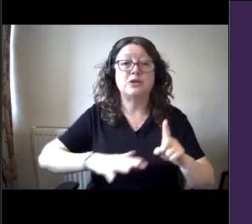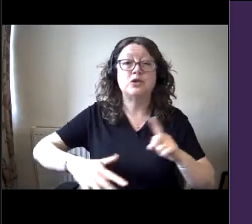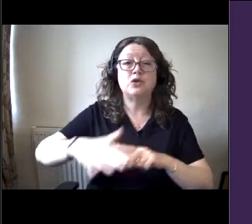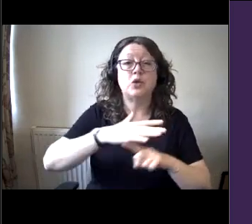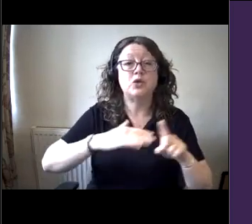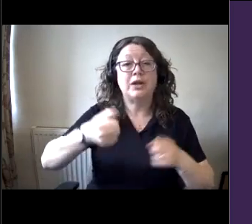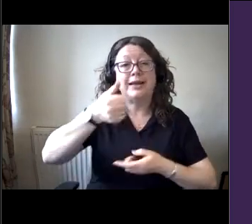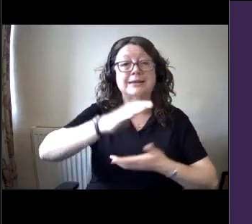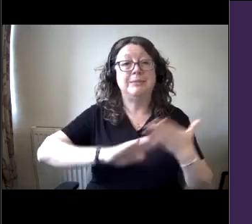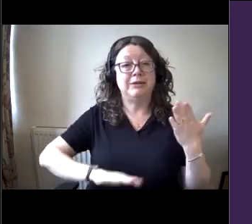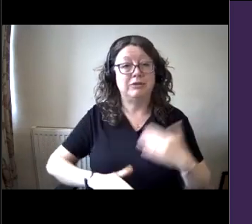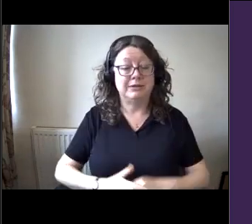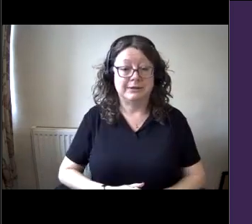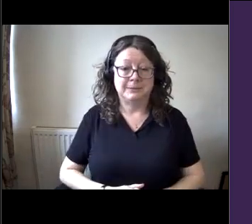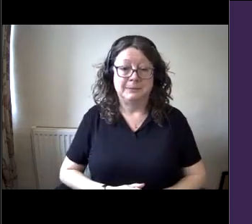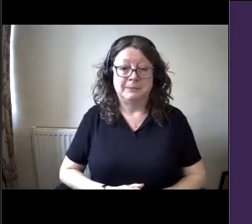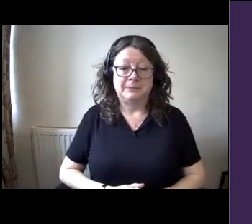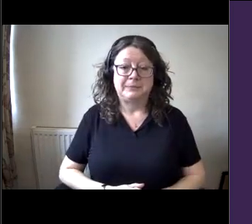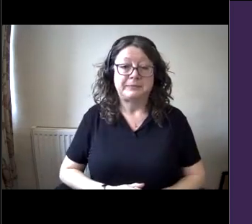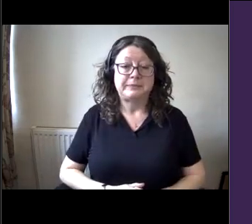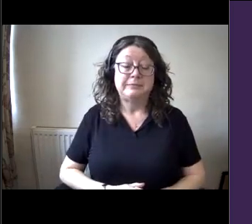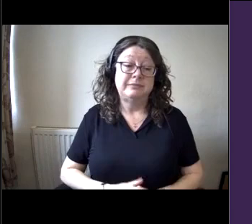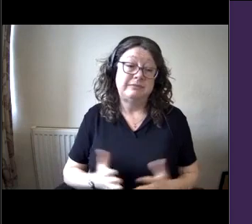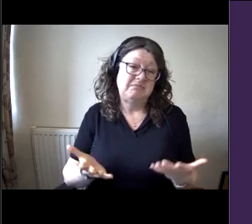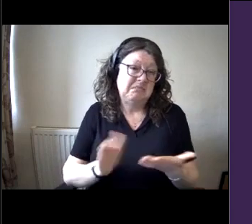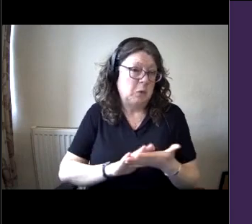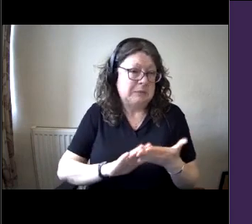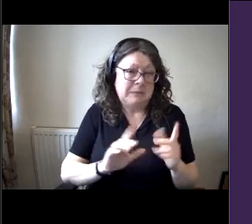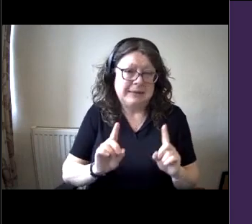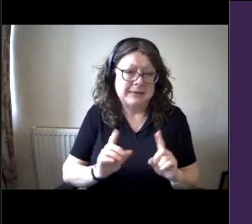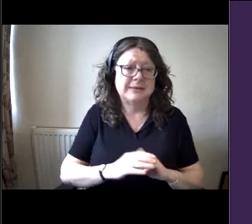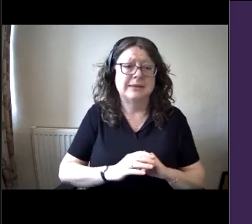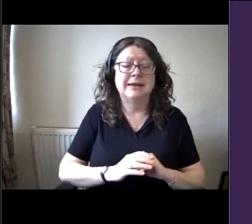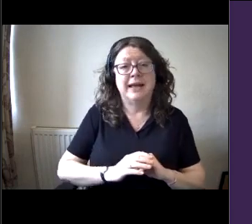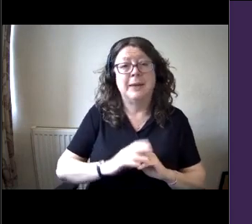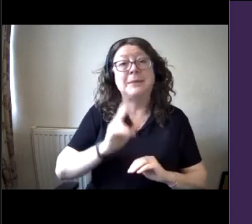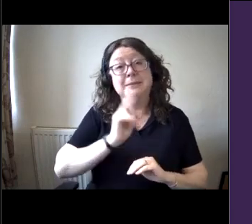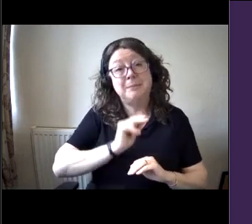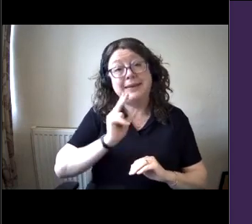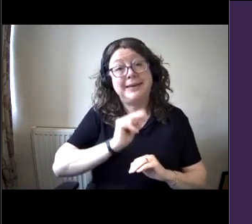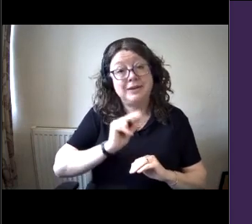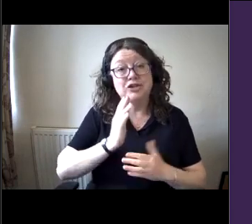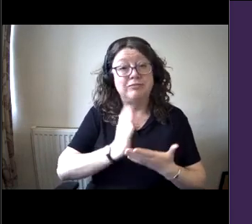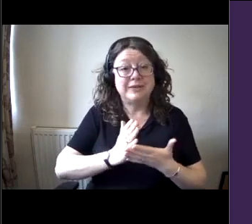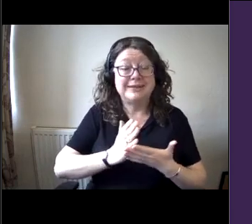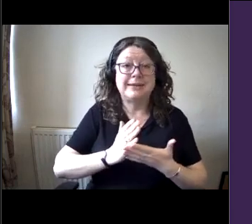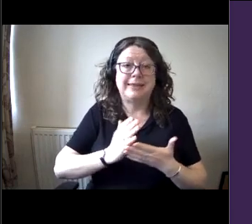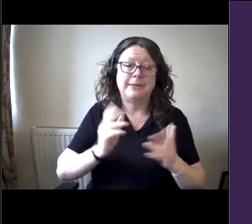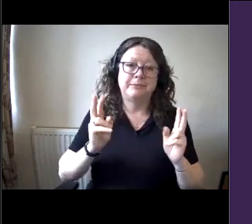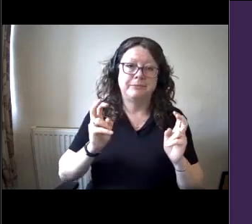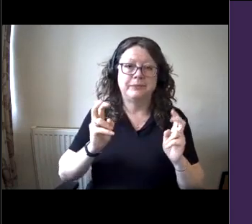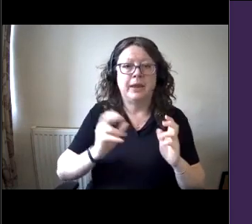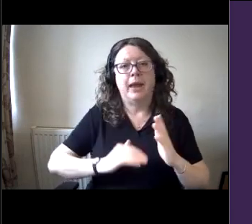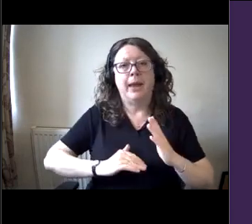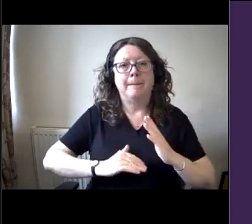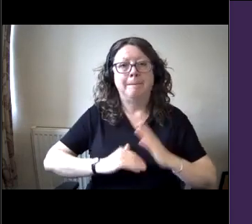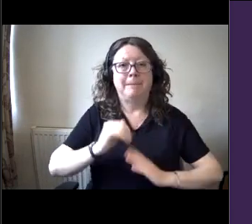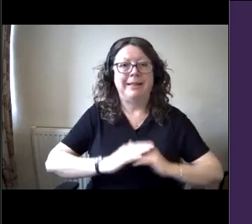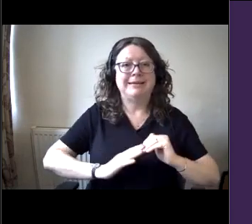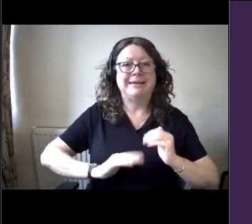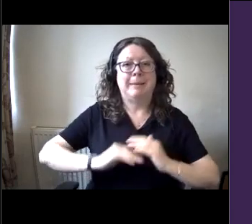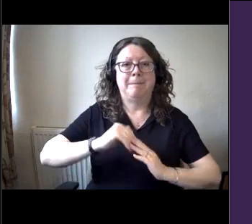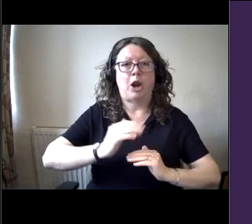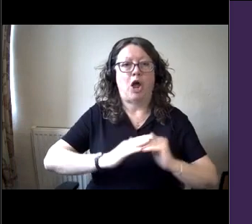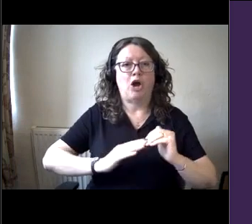what that all means. So essentially, speech is the building block of our words. It's our